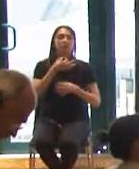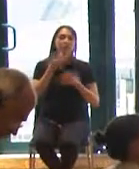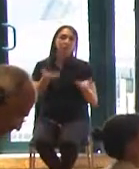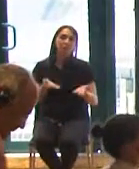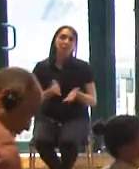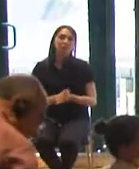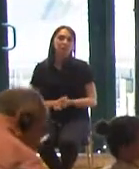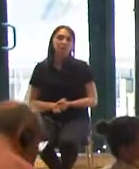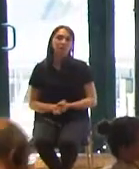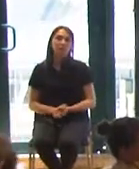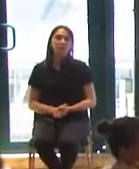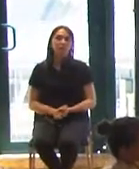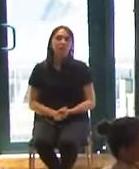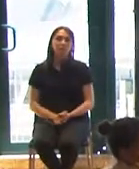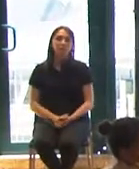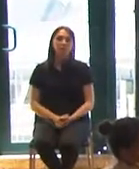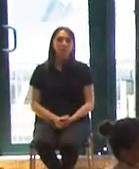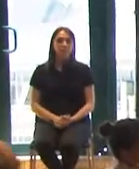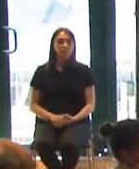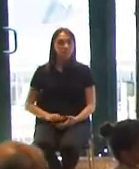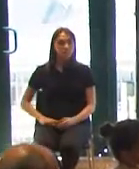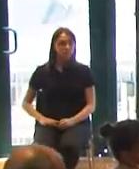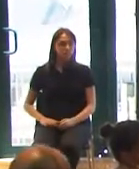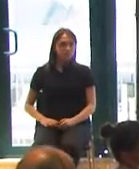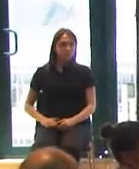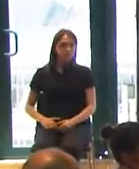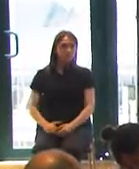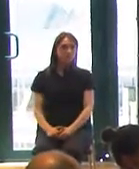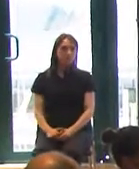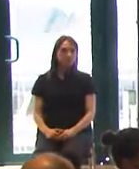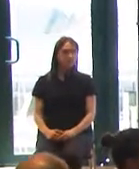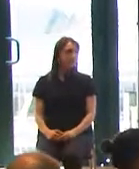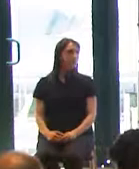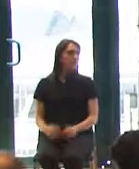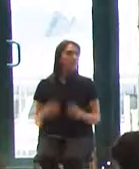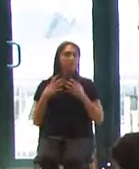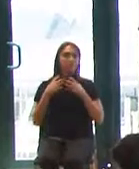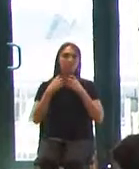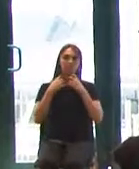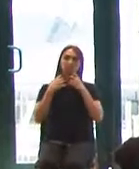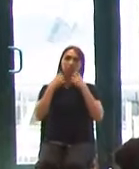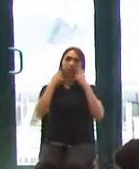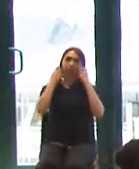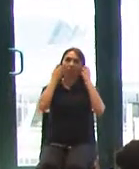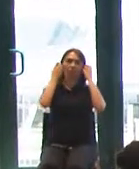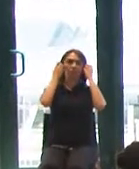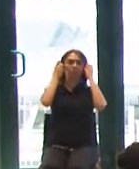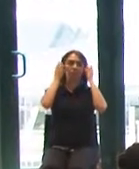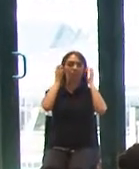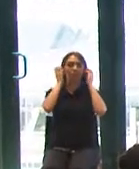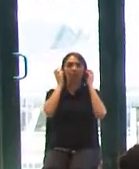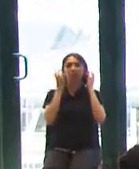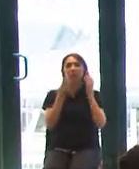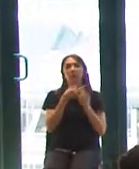disinformation uh imposed on us by these populist regimes thank you very much indeed